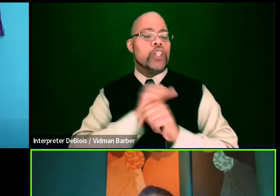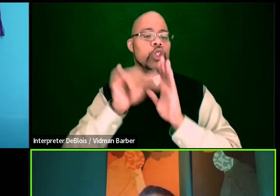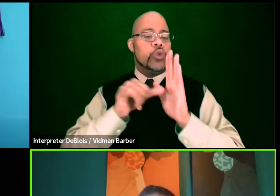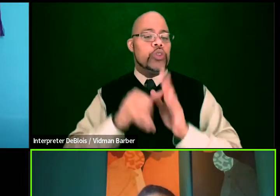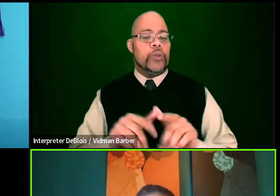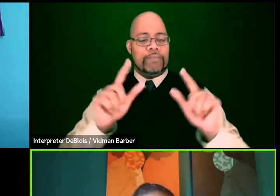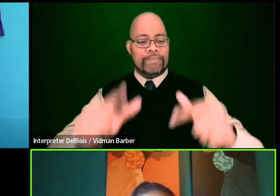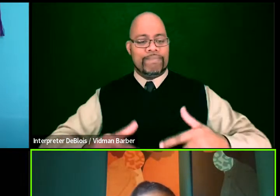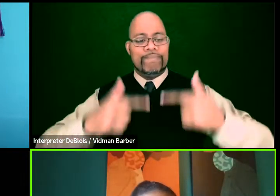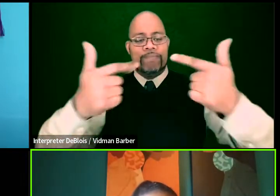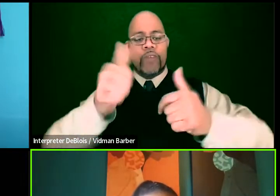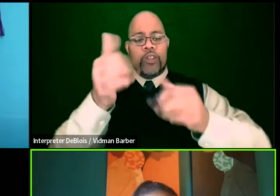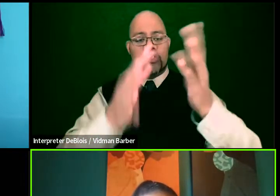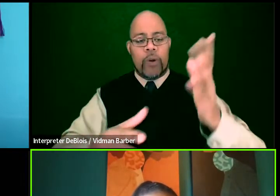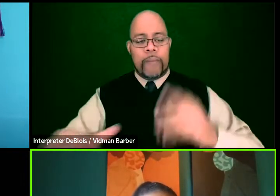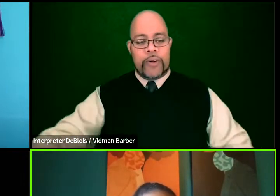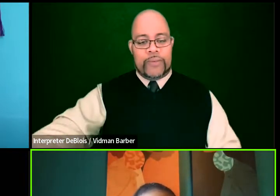YouTube.